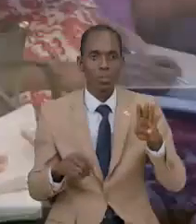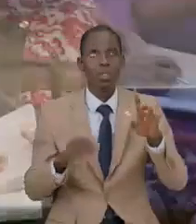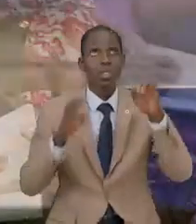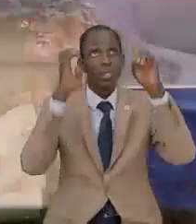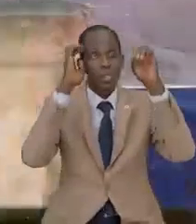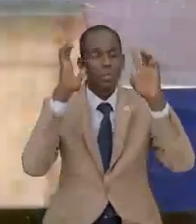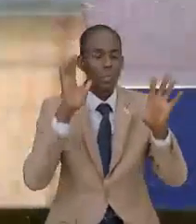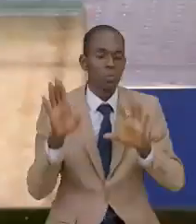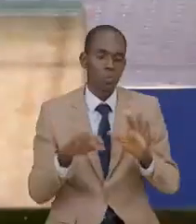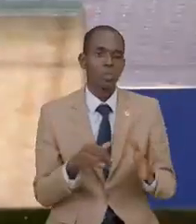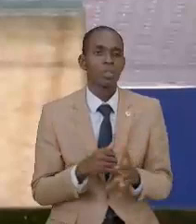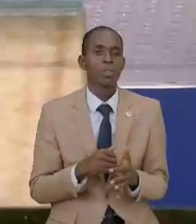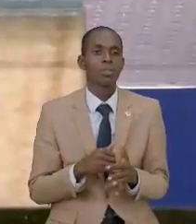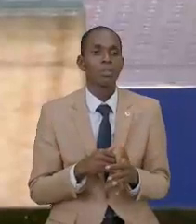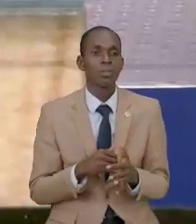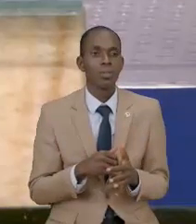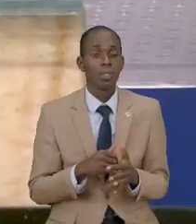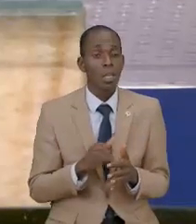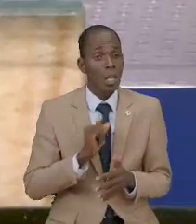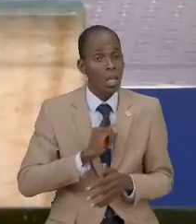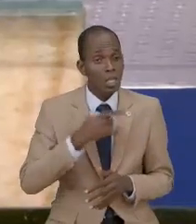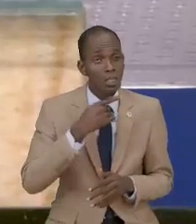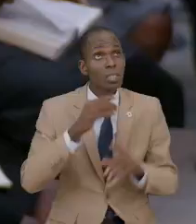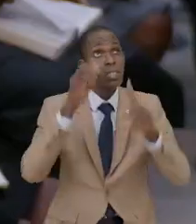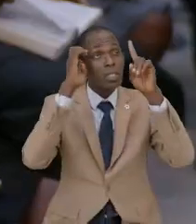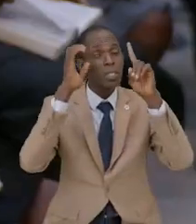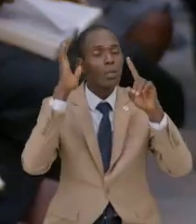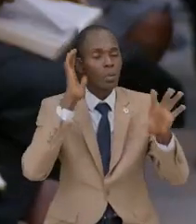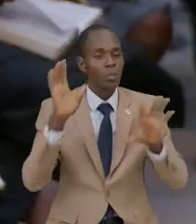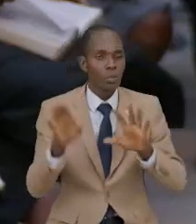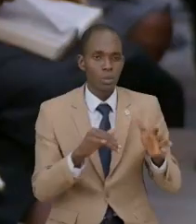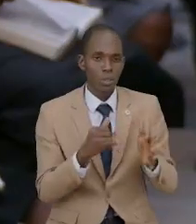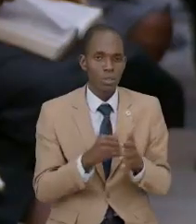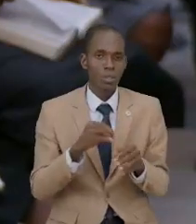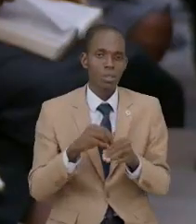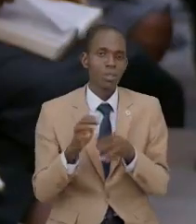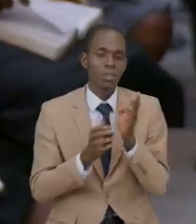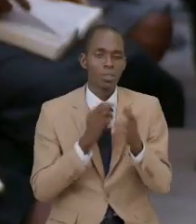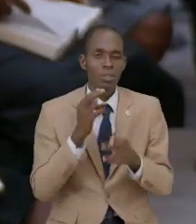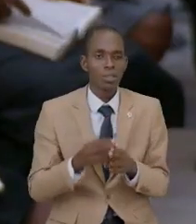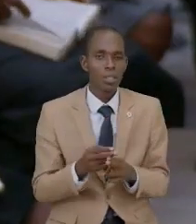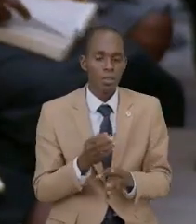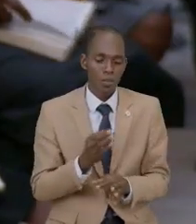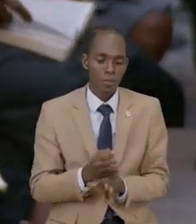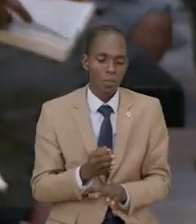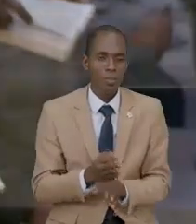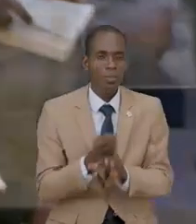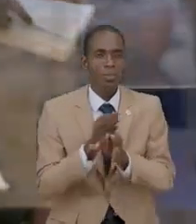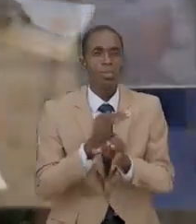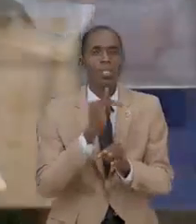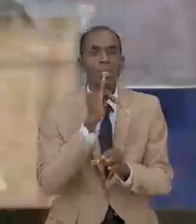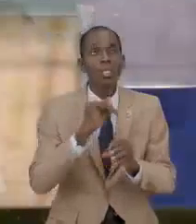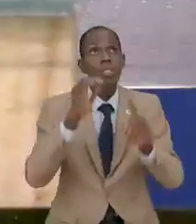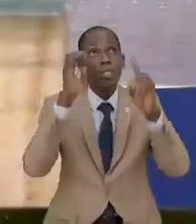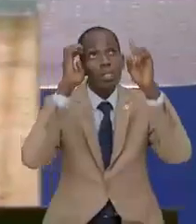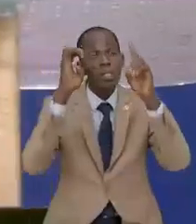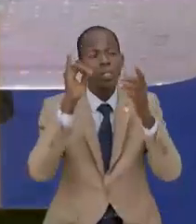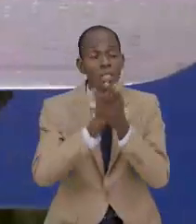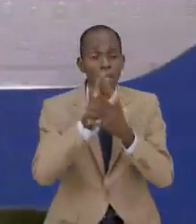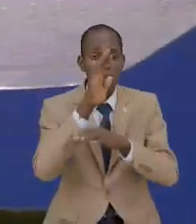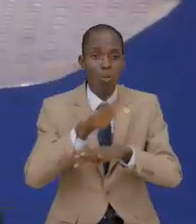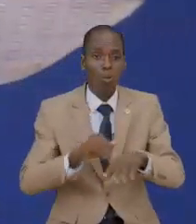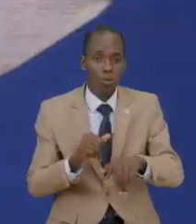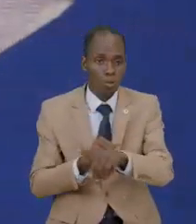it. I said he will do it. Faithful is he that calleth